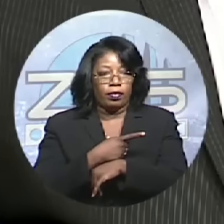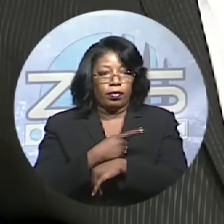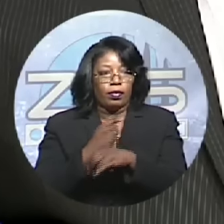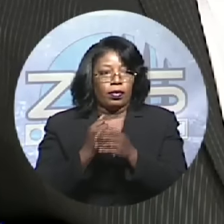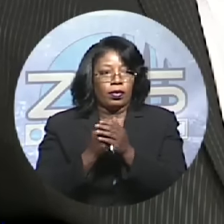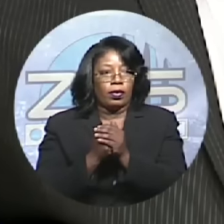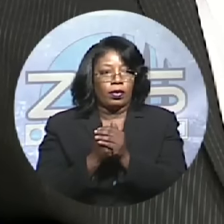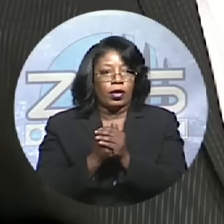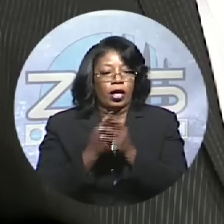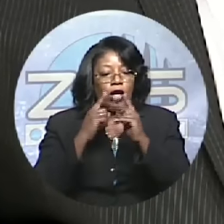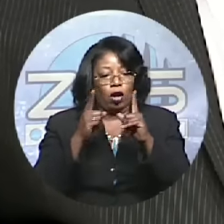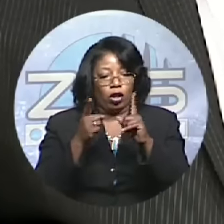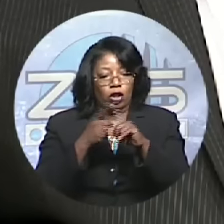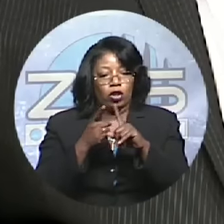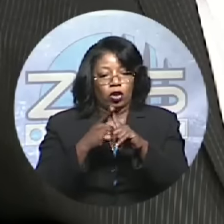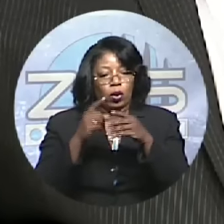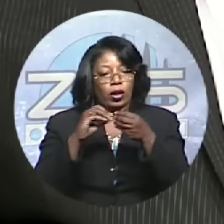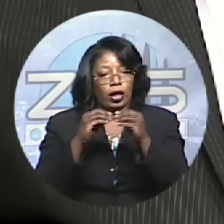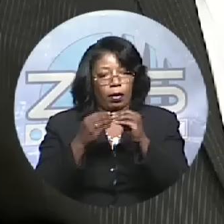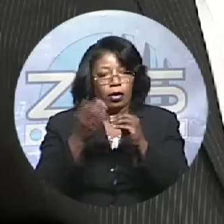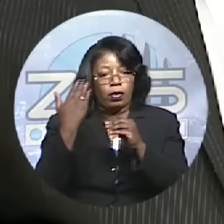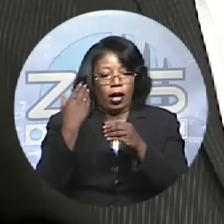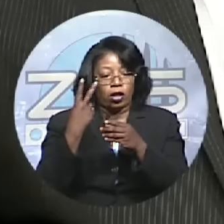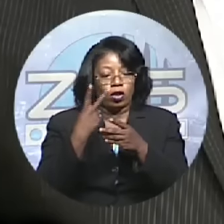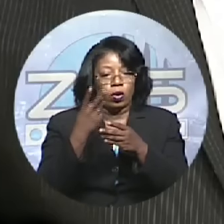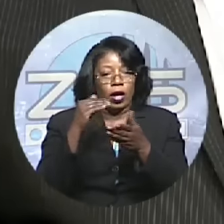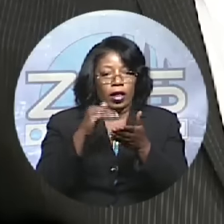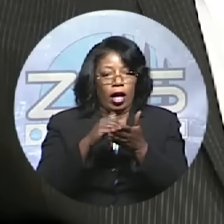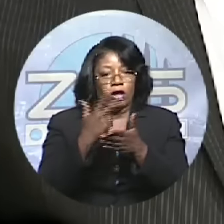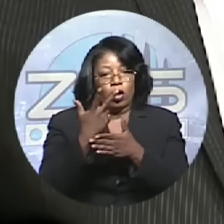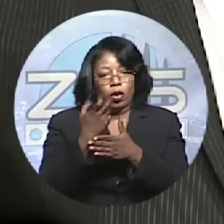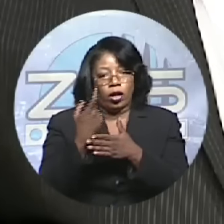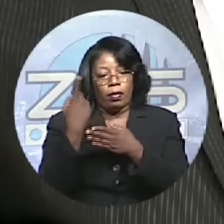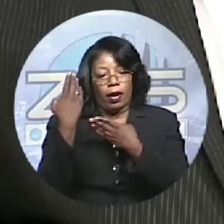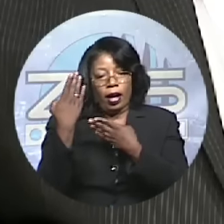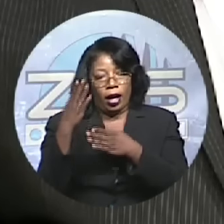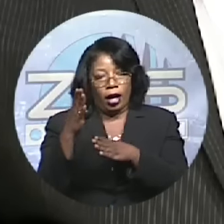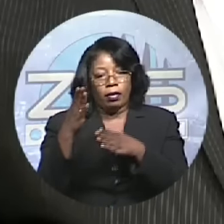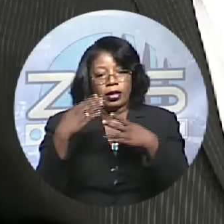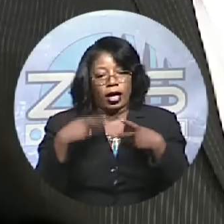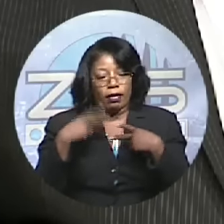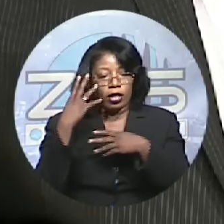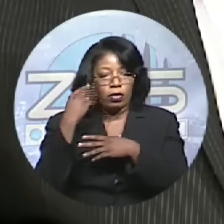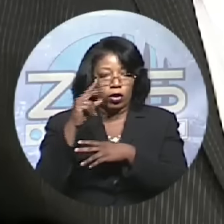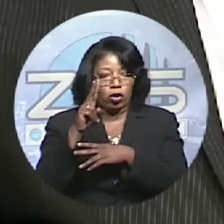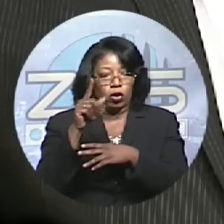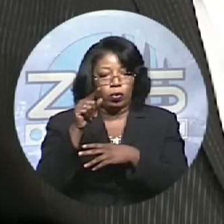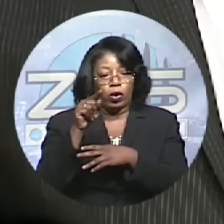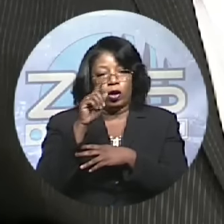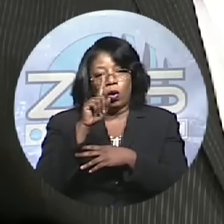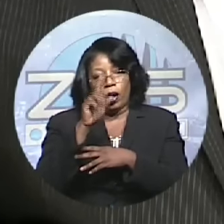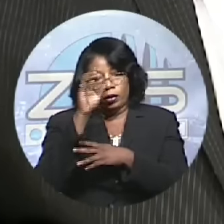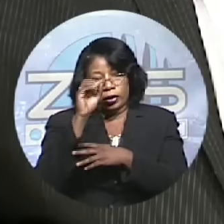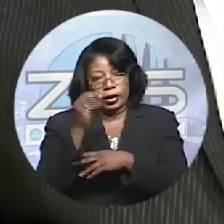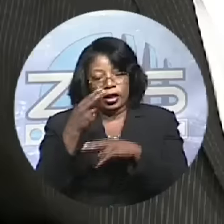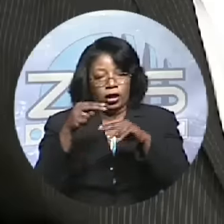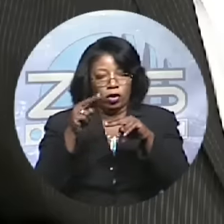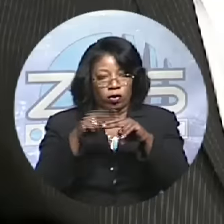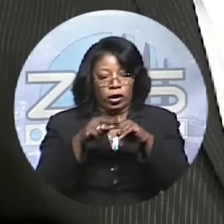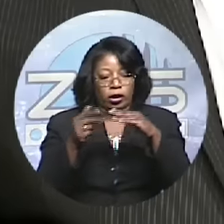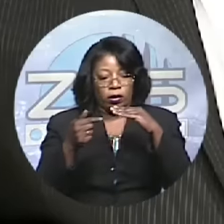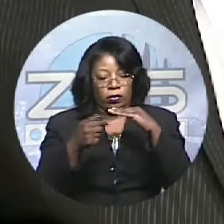capital. According to statistics from the 2000-2013, the Bahamas has experienced a 2.1% increase in the rate of